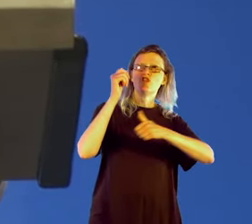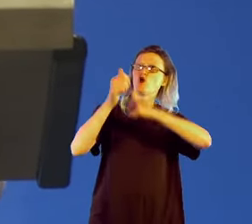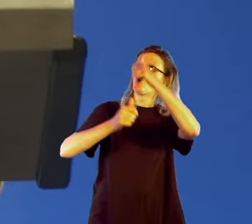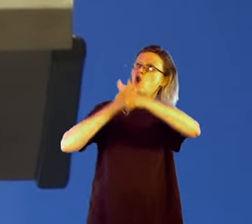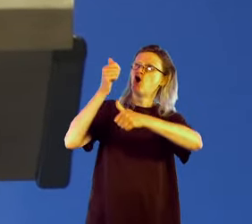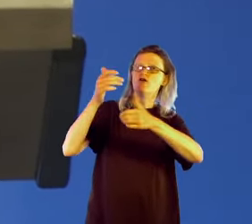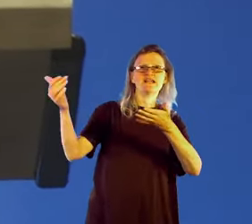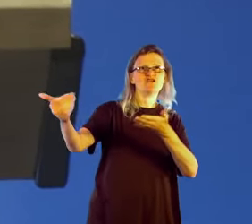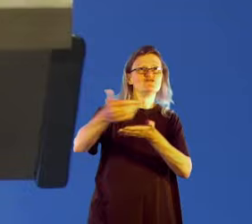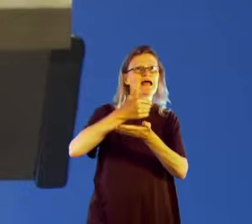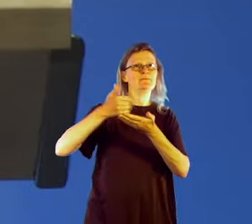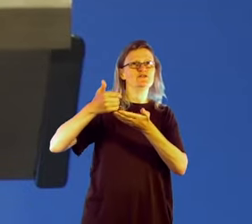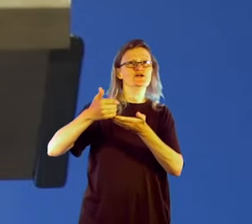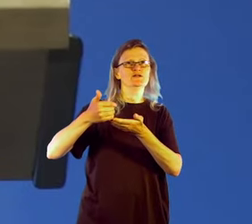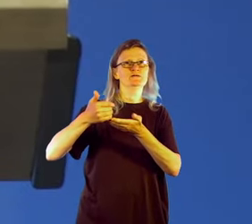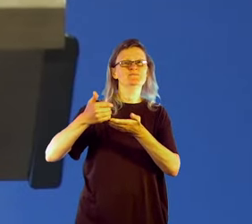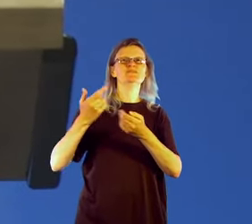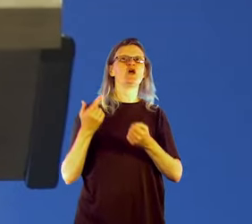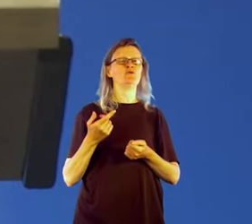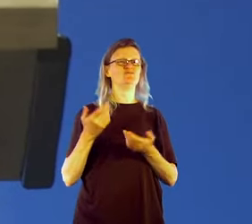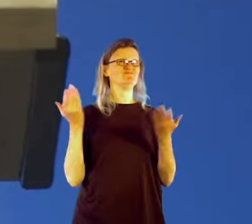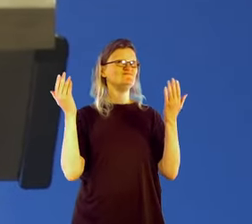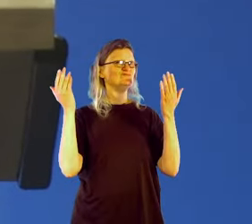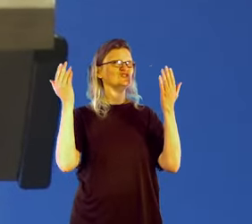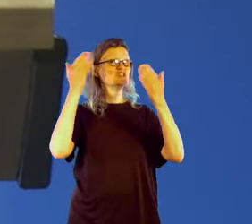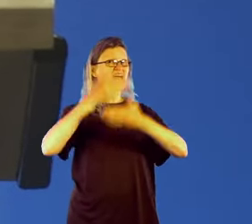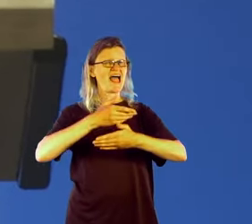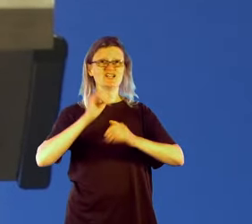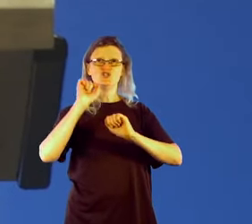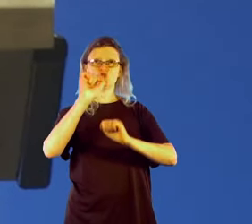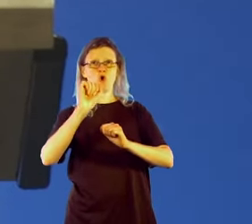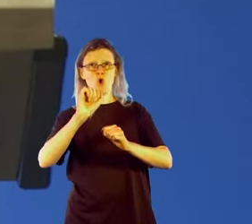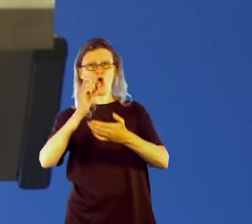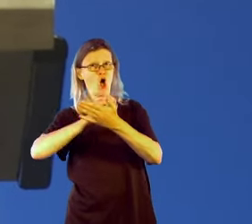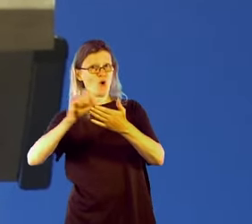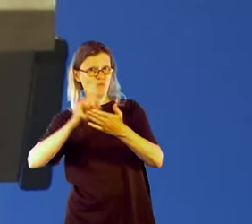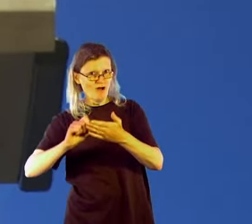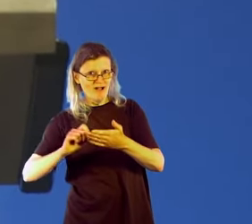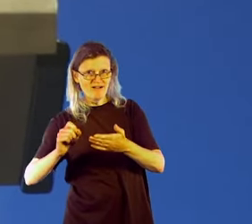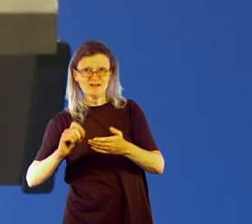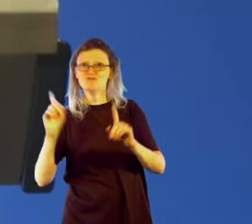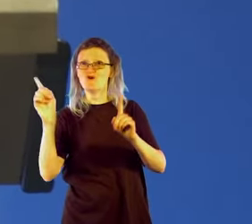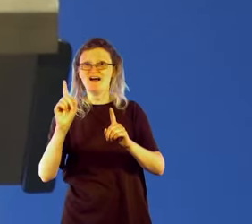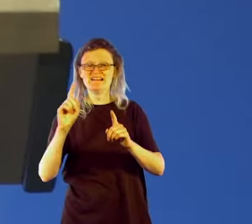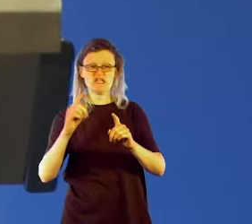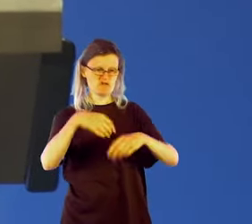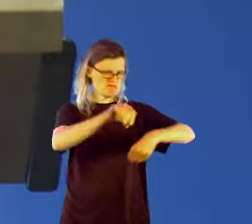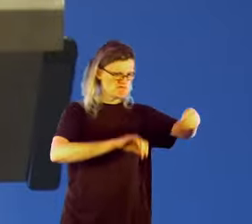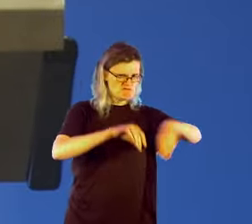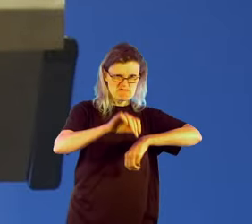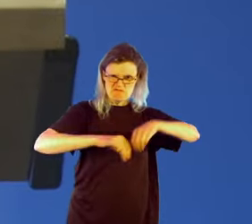So tonight's homework, if you choose to do it, is to mend your broken person.